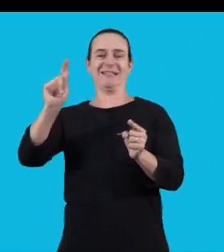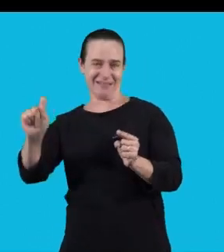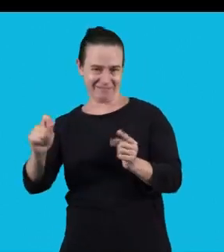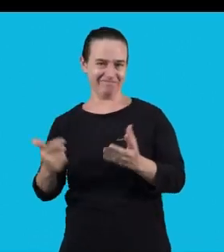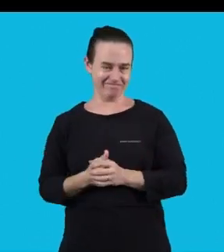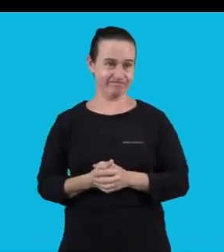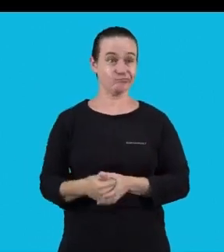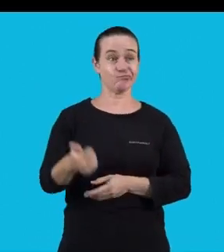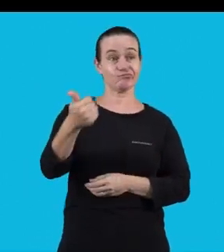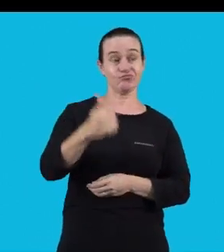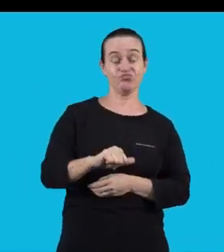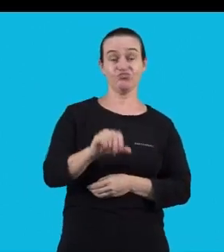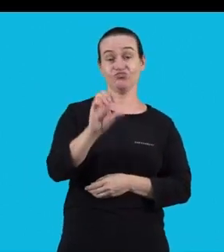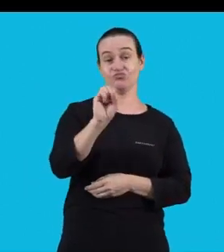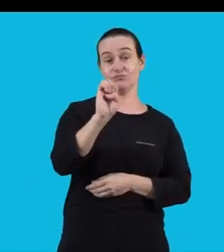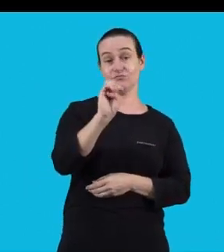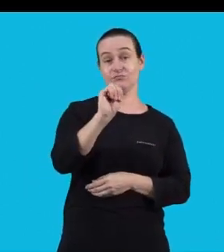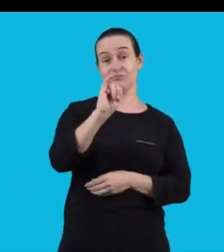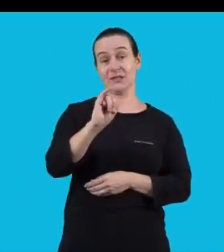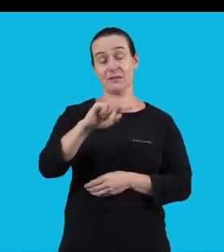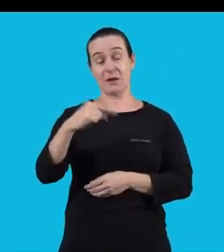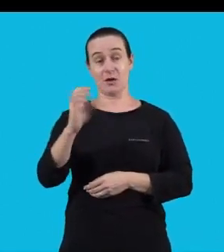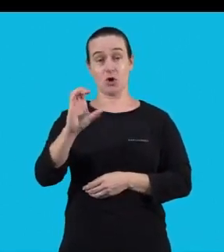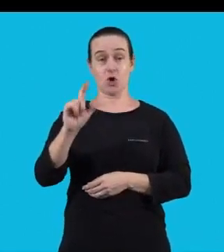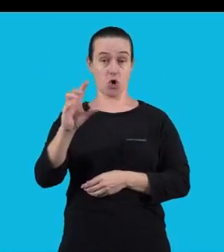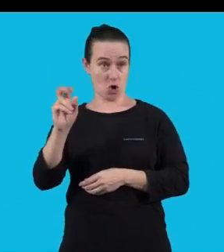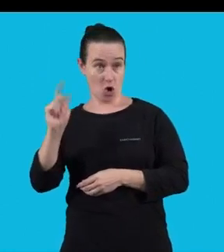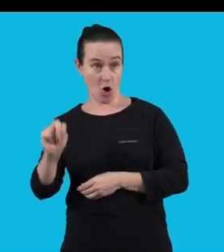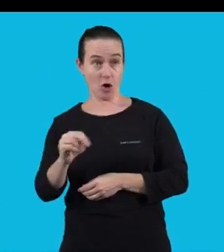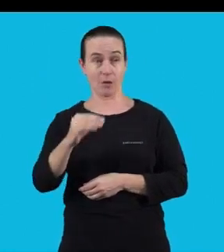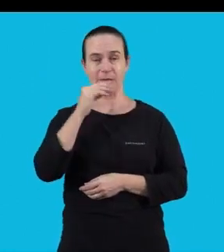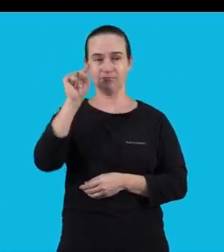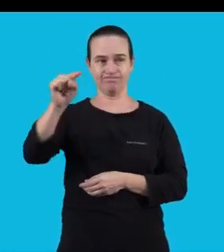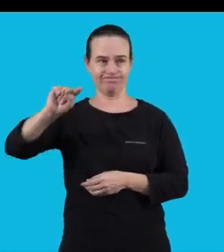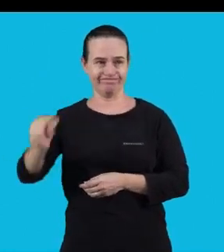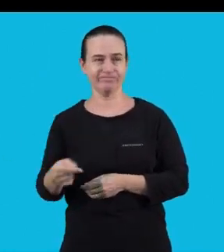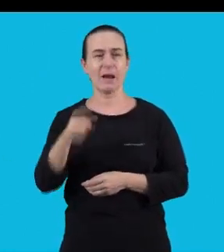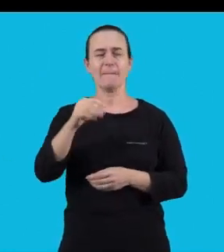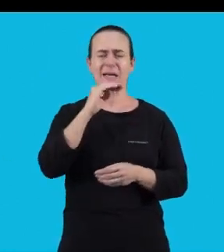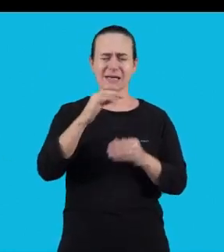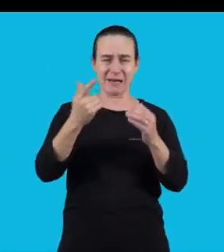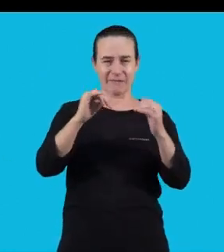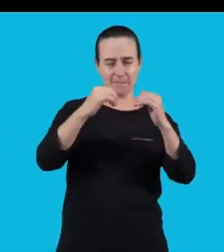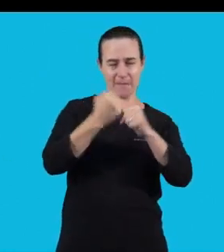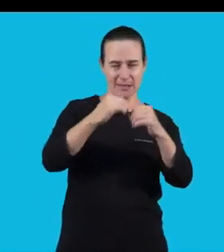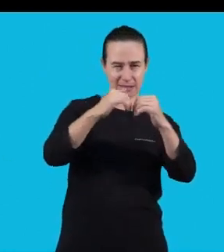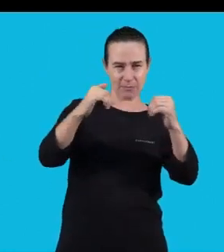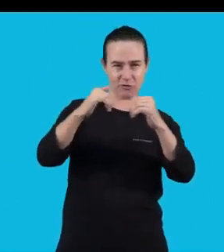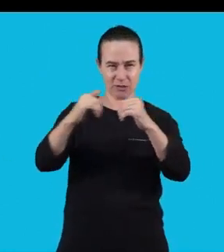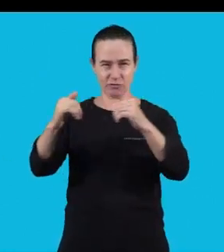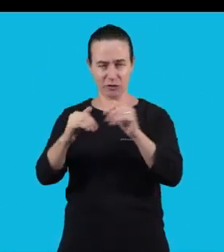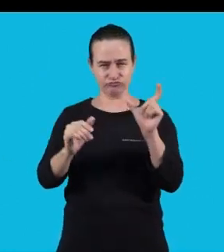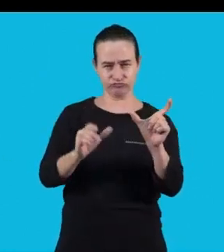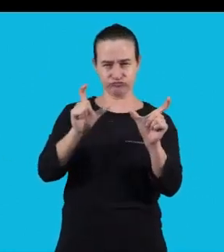Then the semicolon. Here you can see the semicolon. It separates closely related independent clauses